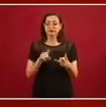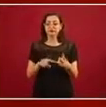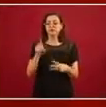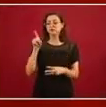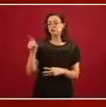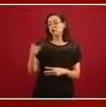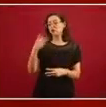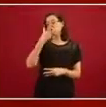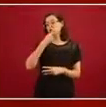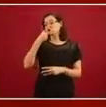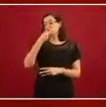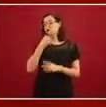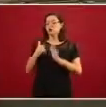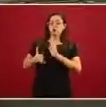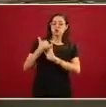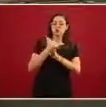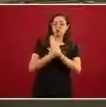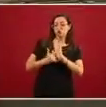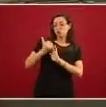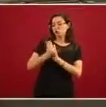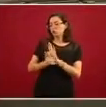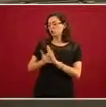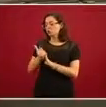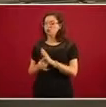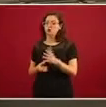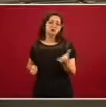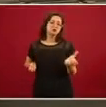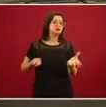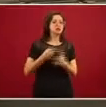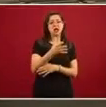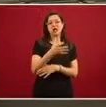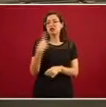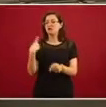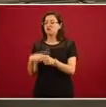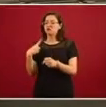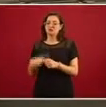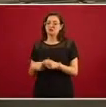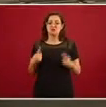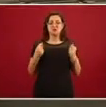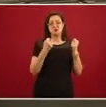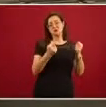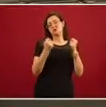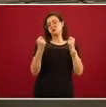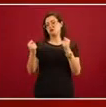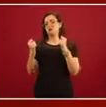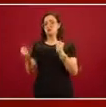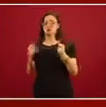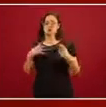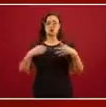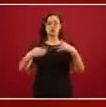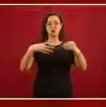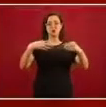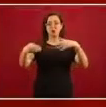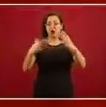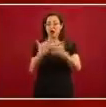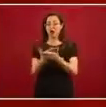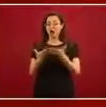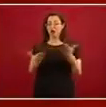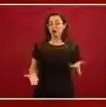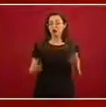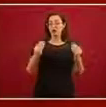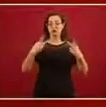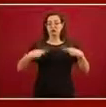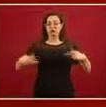was a case of a YouTuber who decided to go out even though he was infected, and